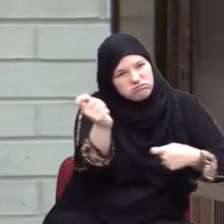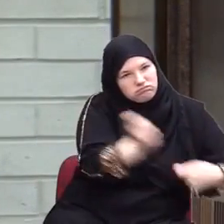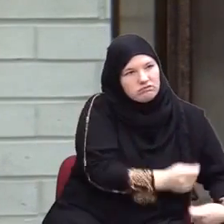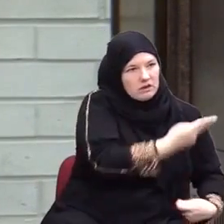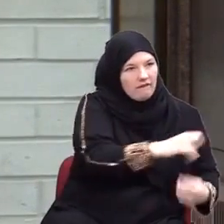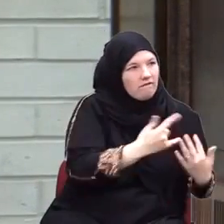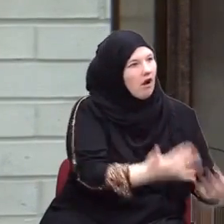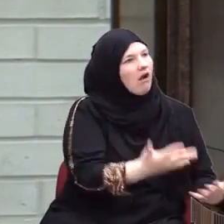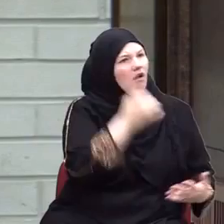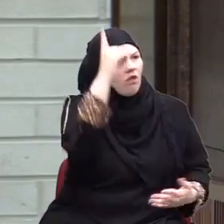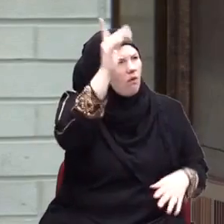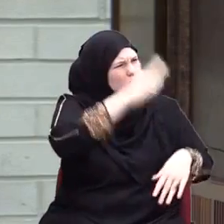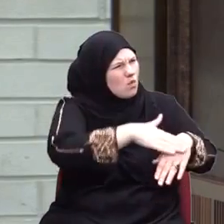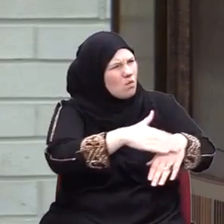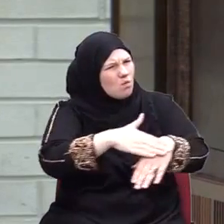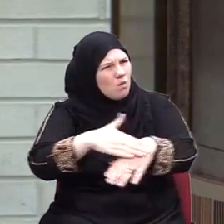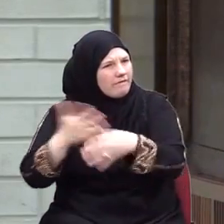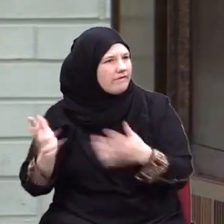a choice.